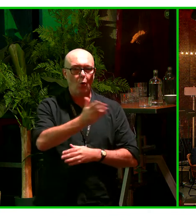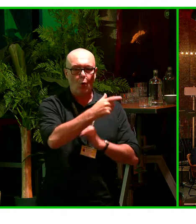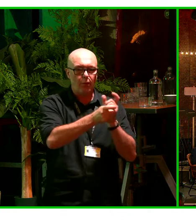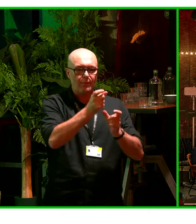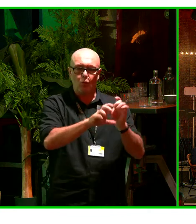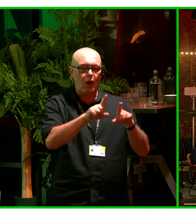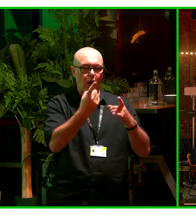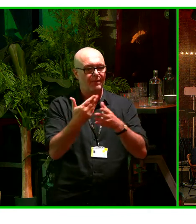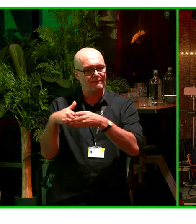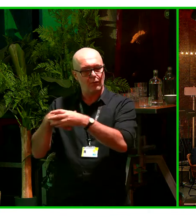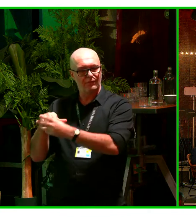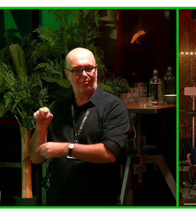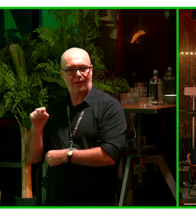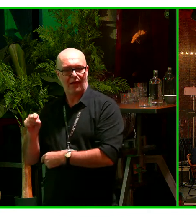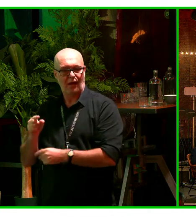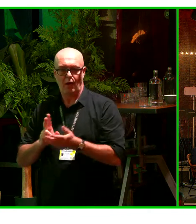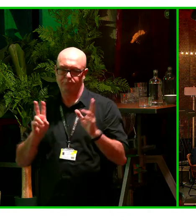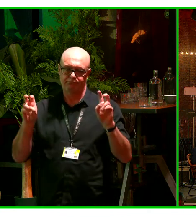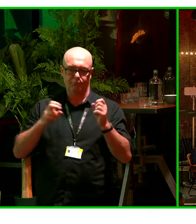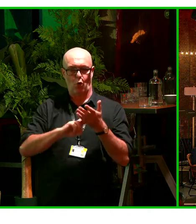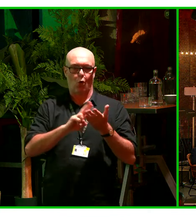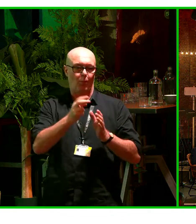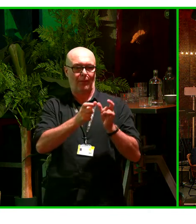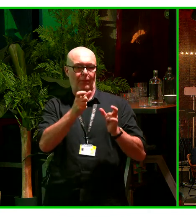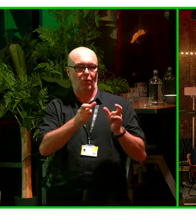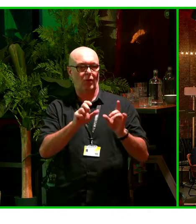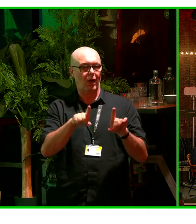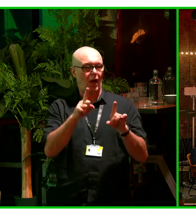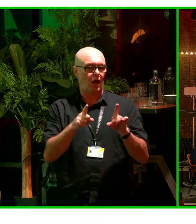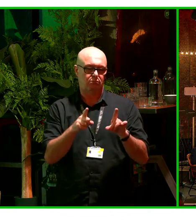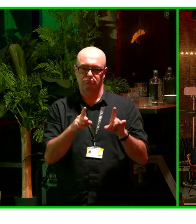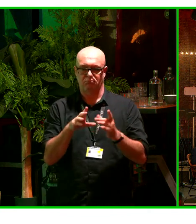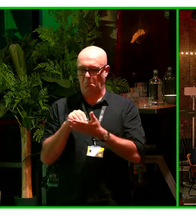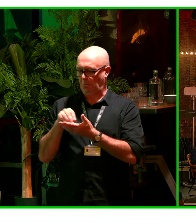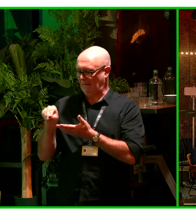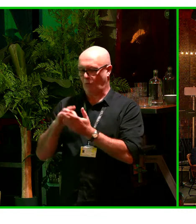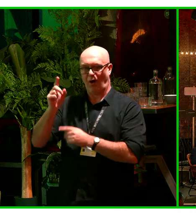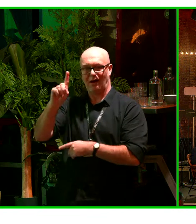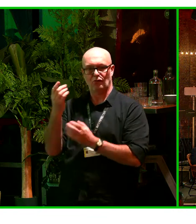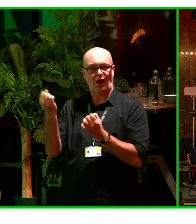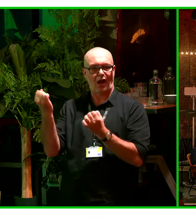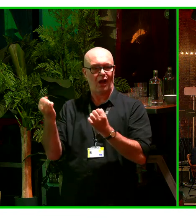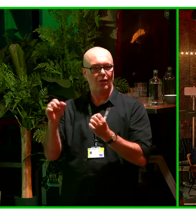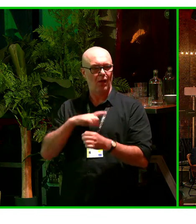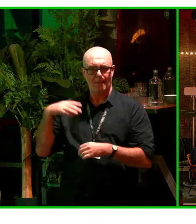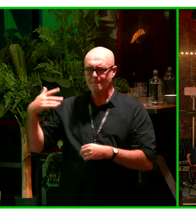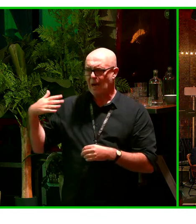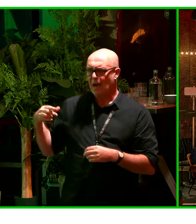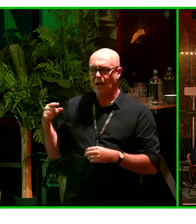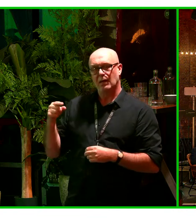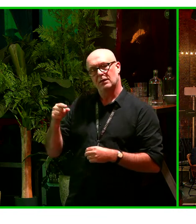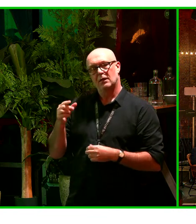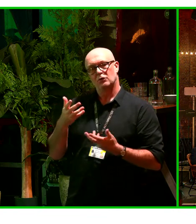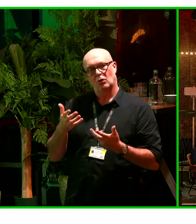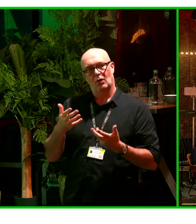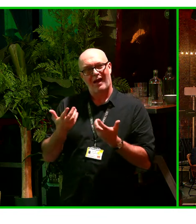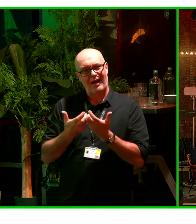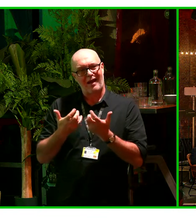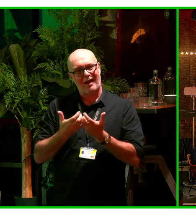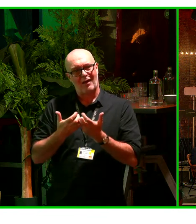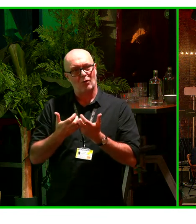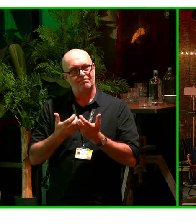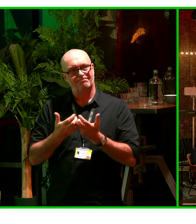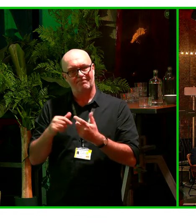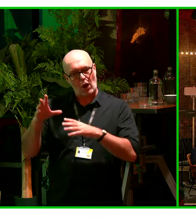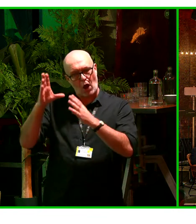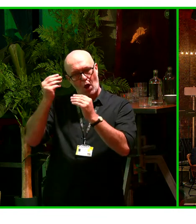it doesn't allow the normal people like us to actually to be that green. So it's about how do we then take the learnings